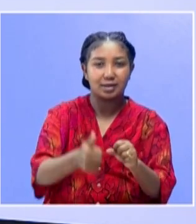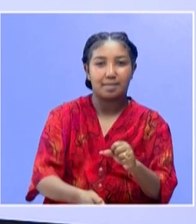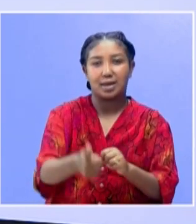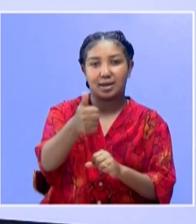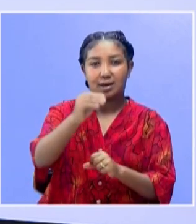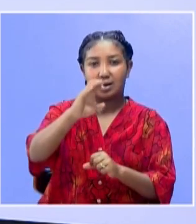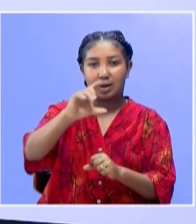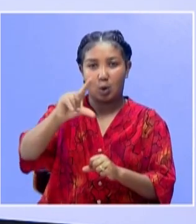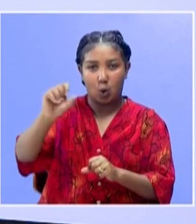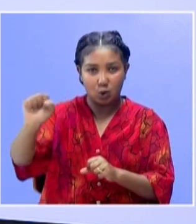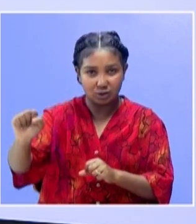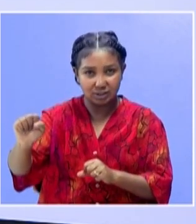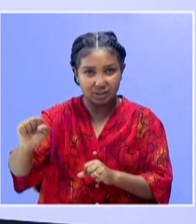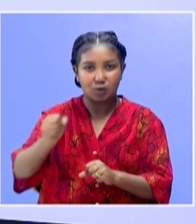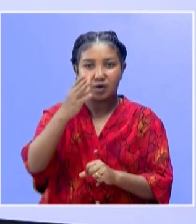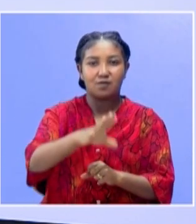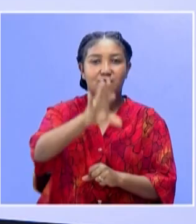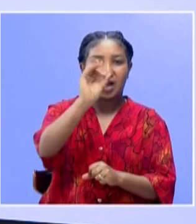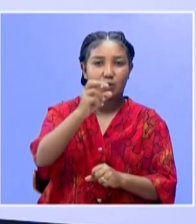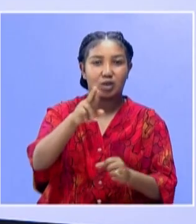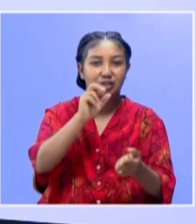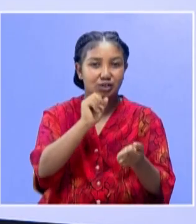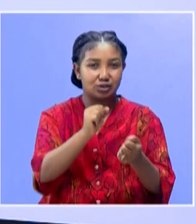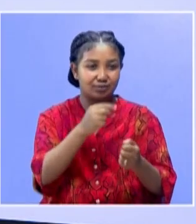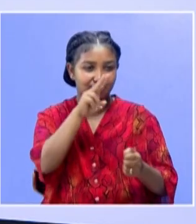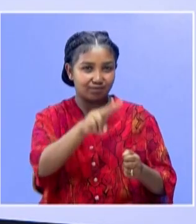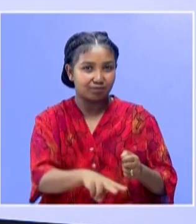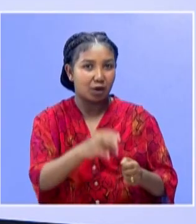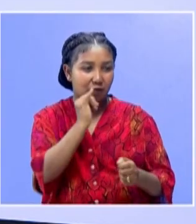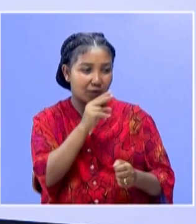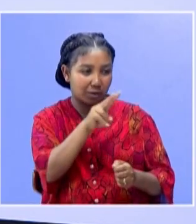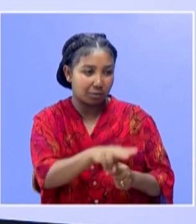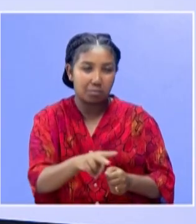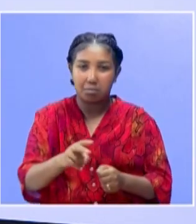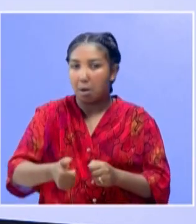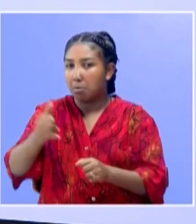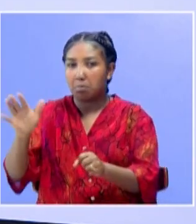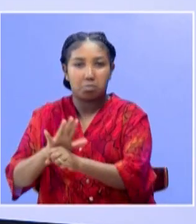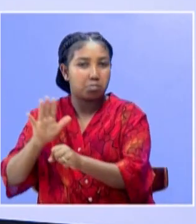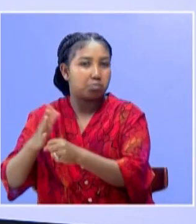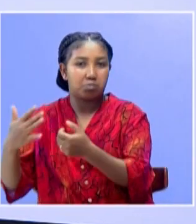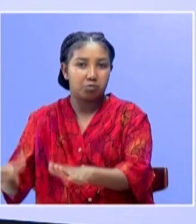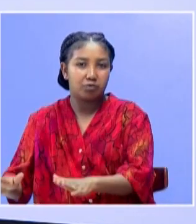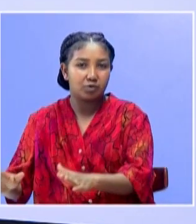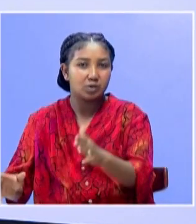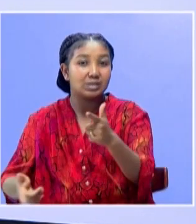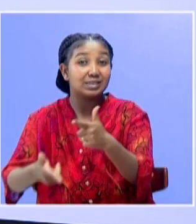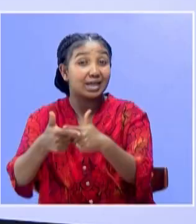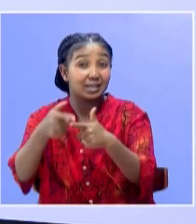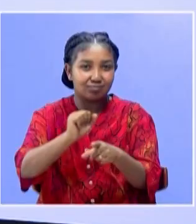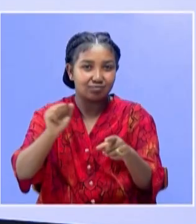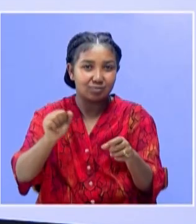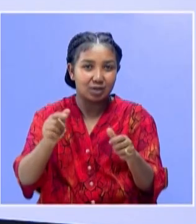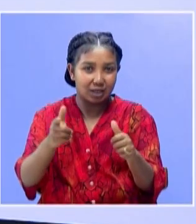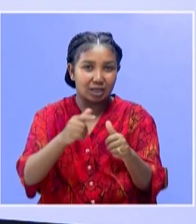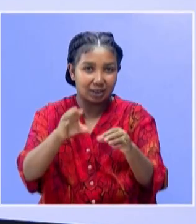clause when we find or when we check out from the if clause, right? And my second task